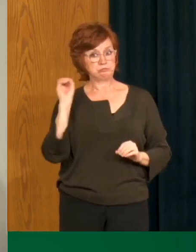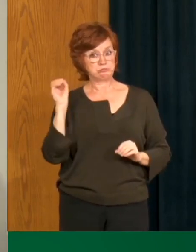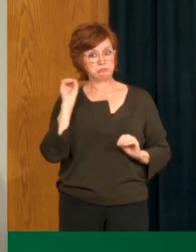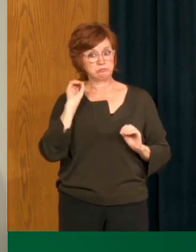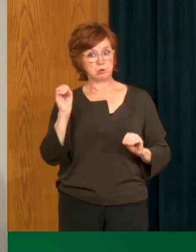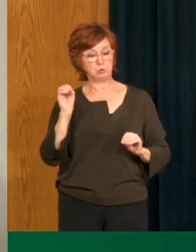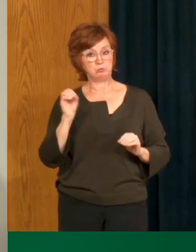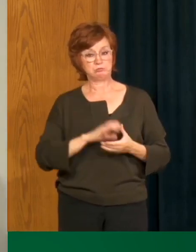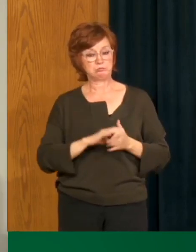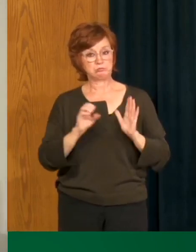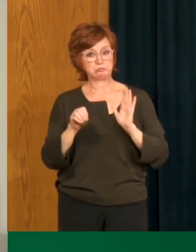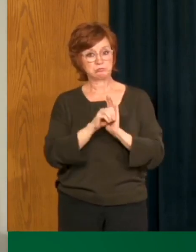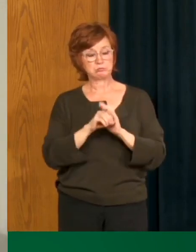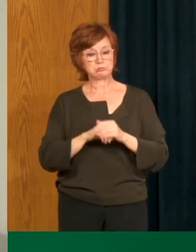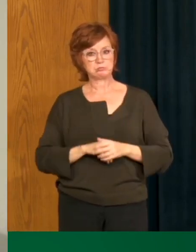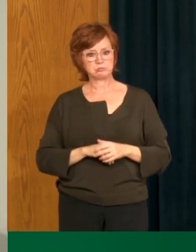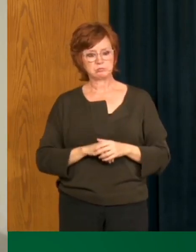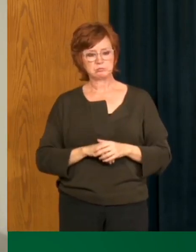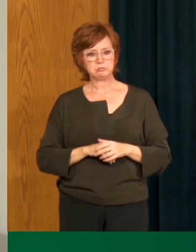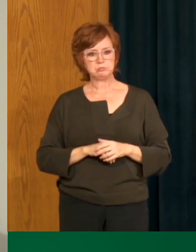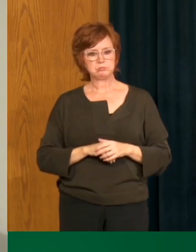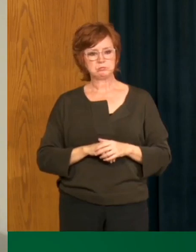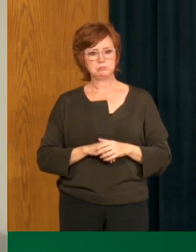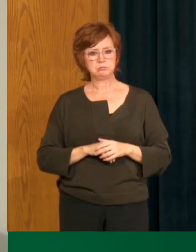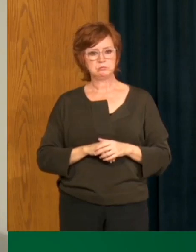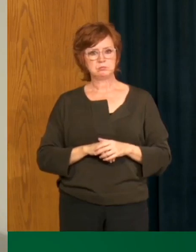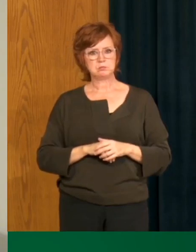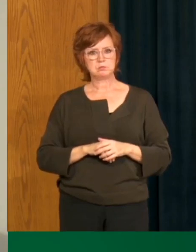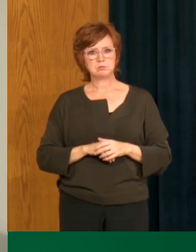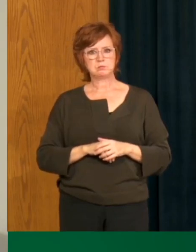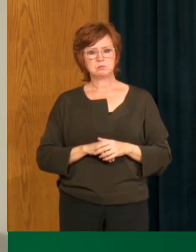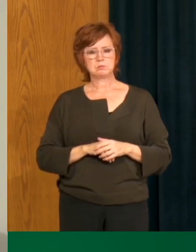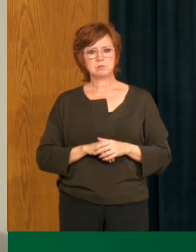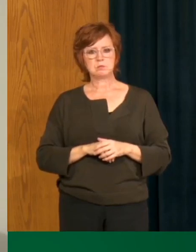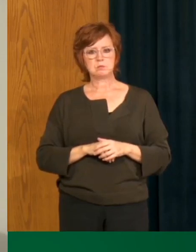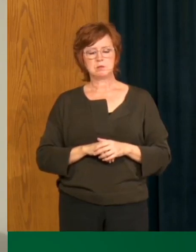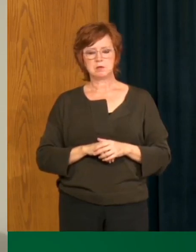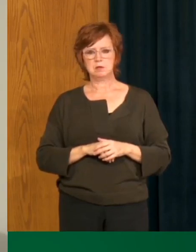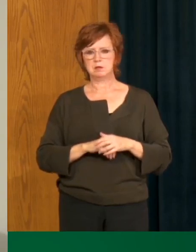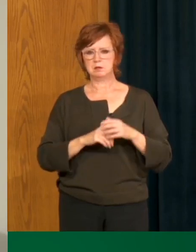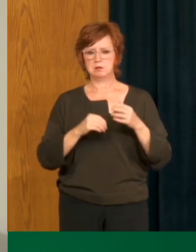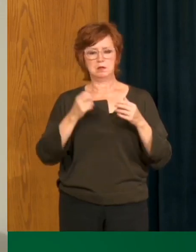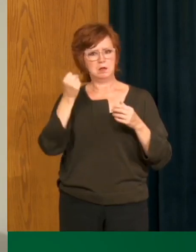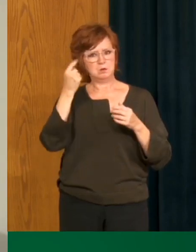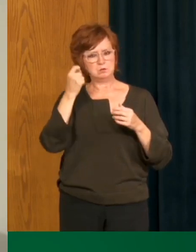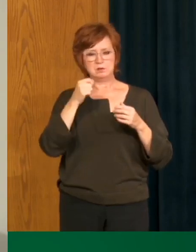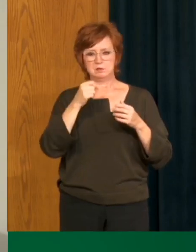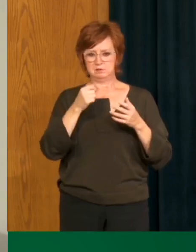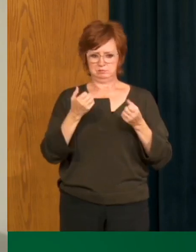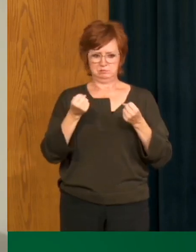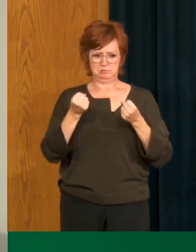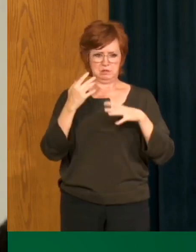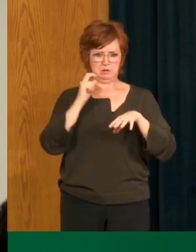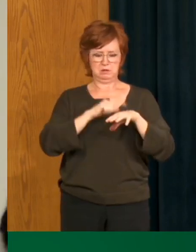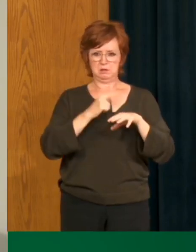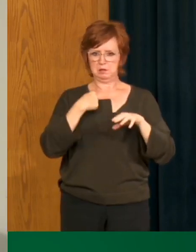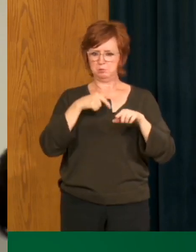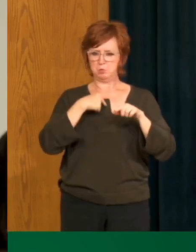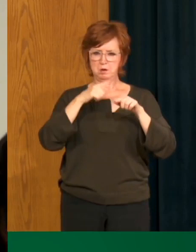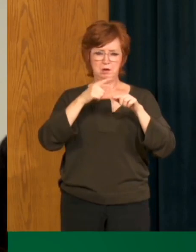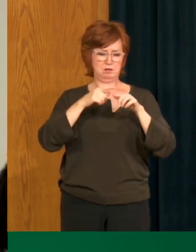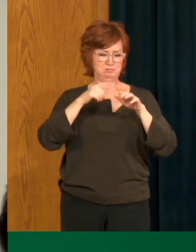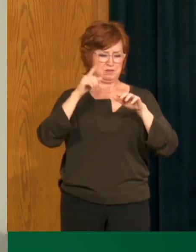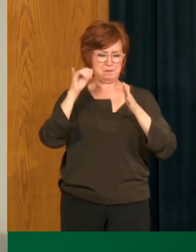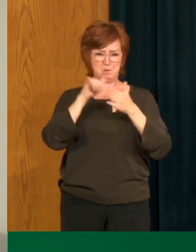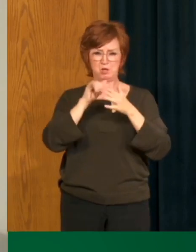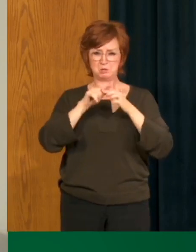what we have to understand is that chains of transmission sometimes can be undetected because in 30% of cases, individuals may